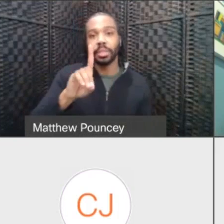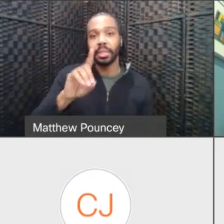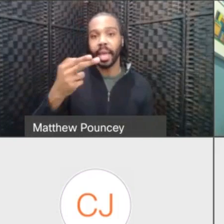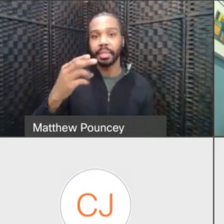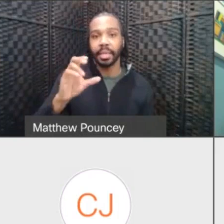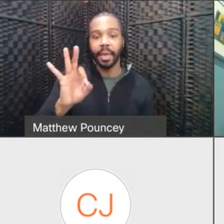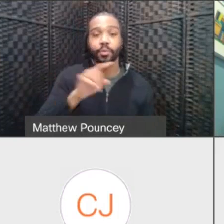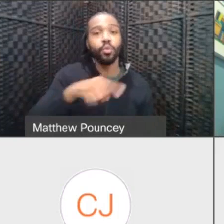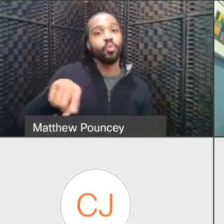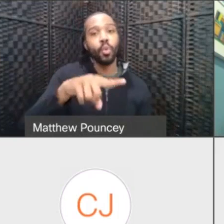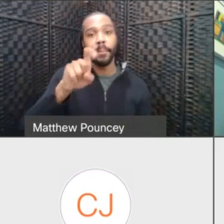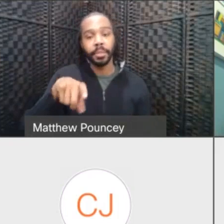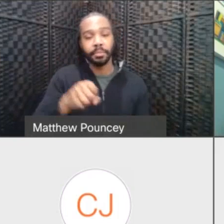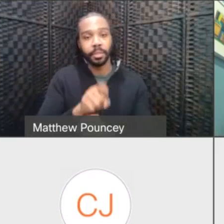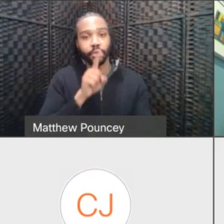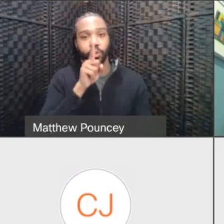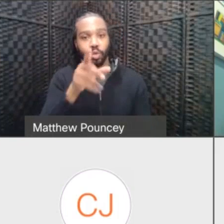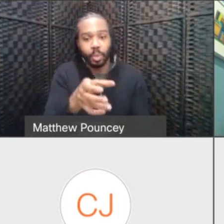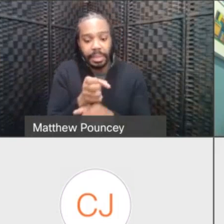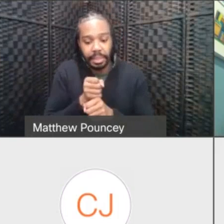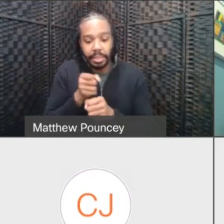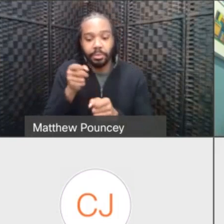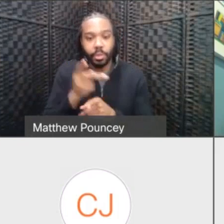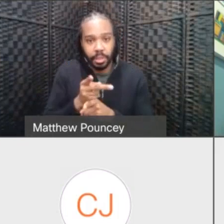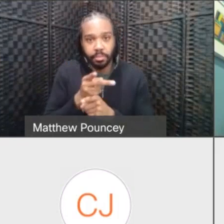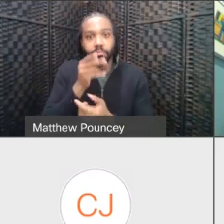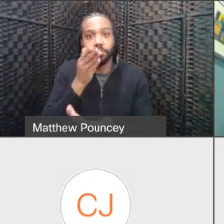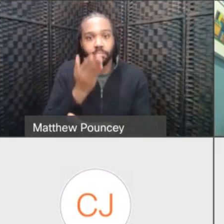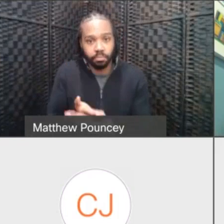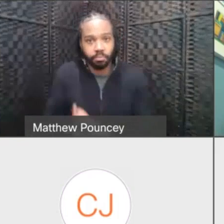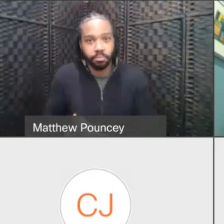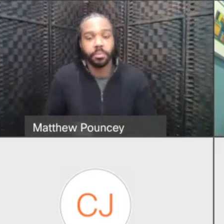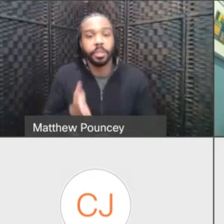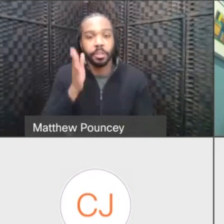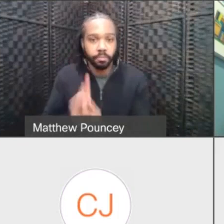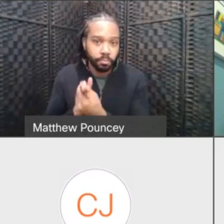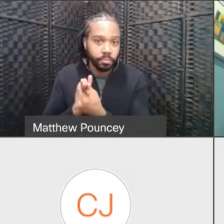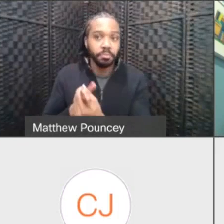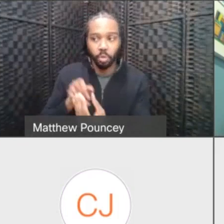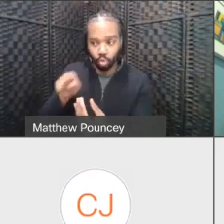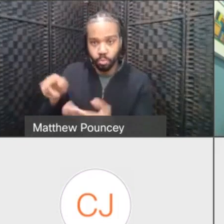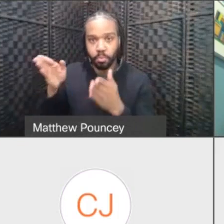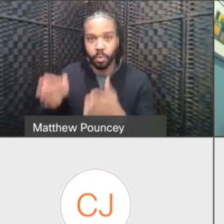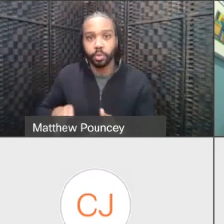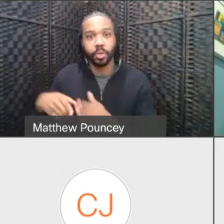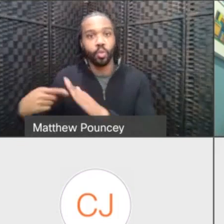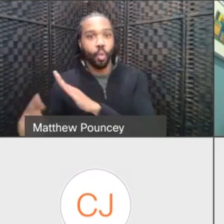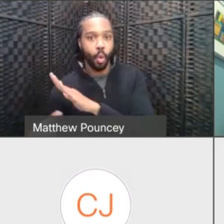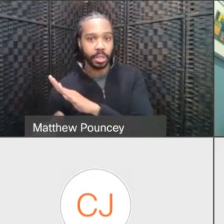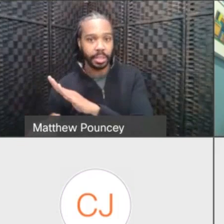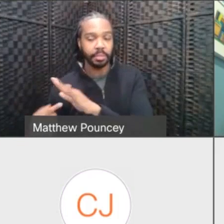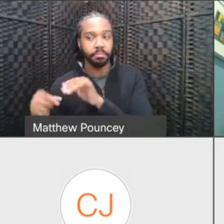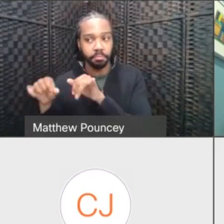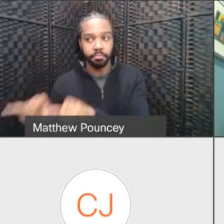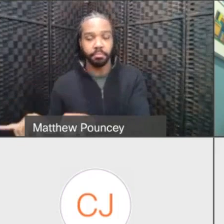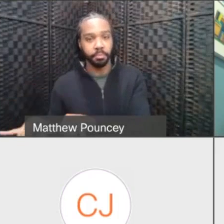you maintain documentation that in fact there was a person who was quarantined at the time, and